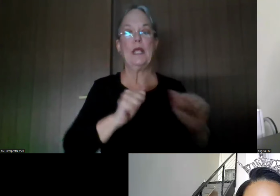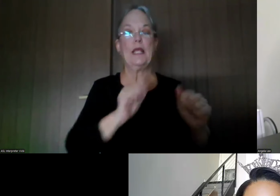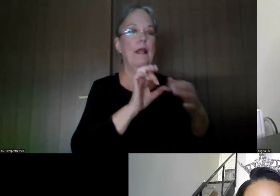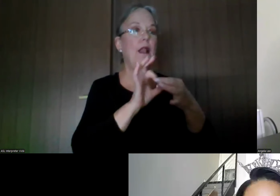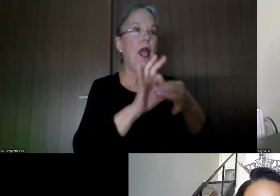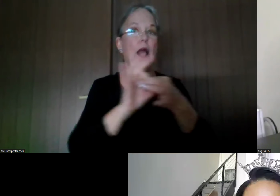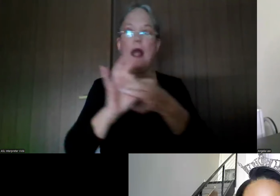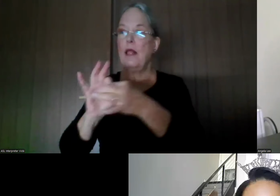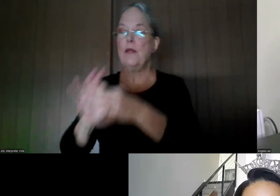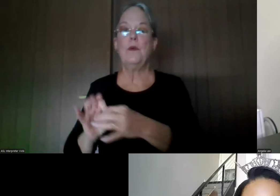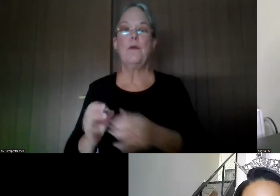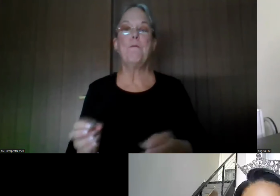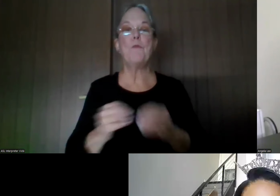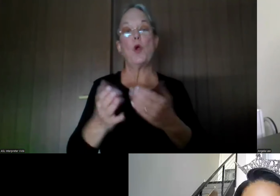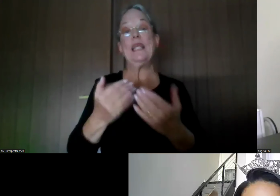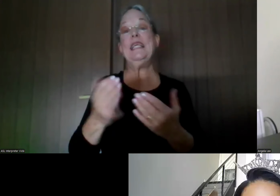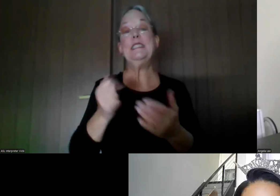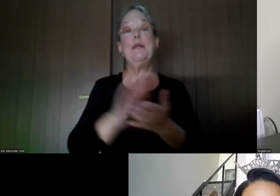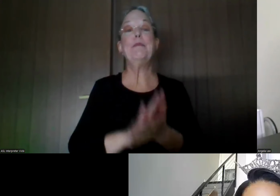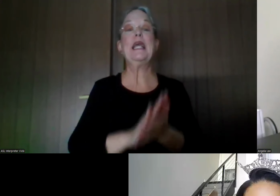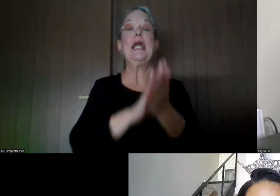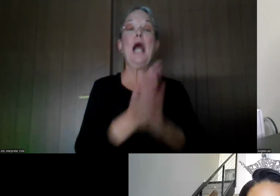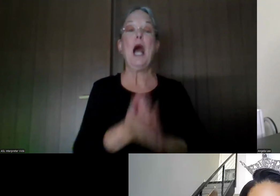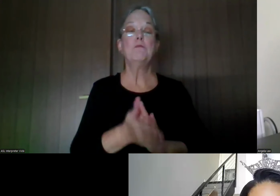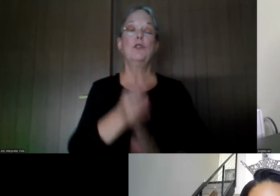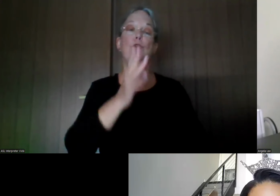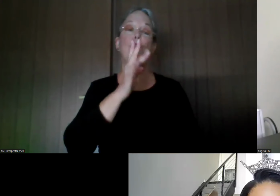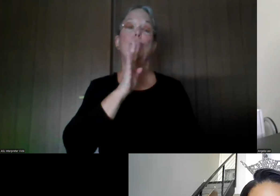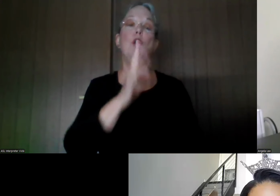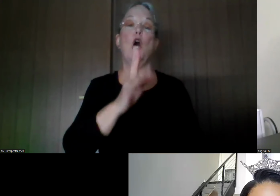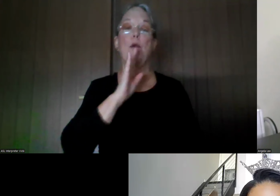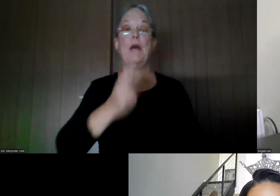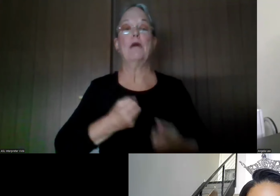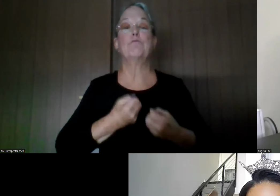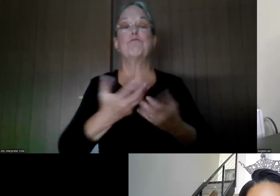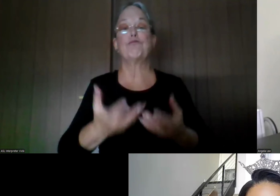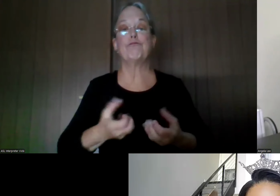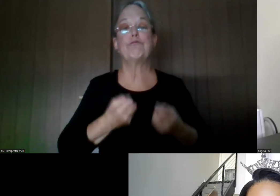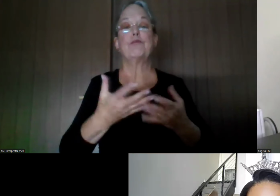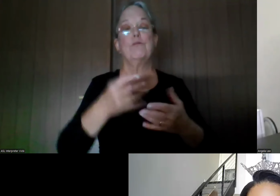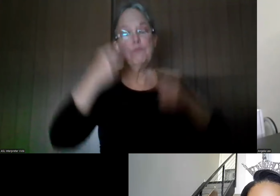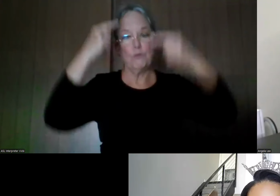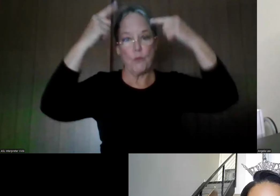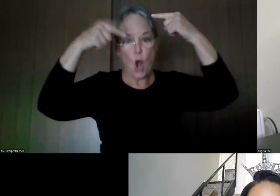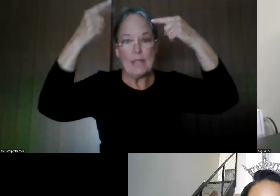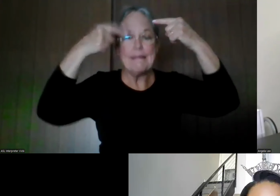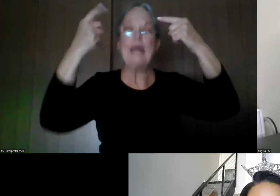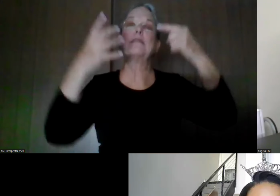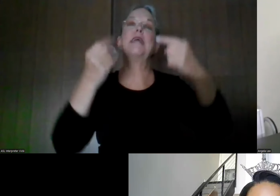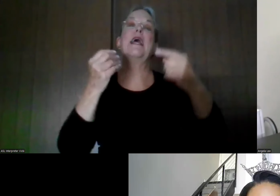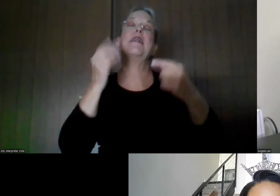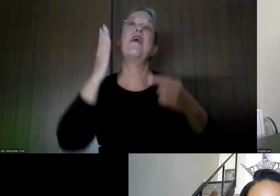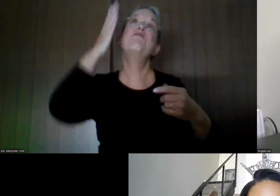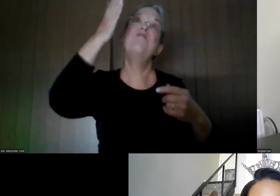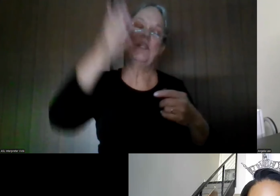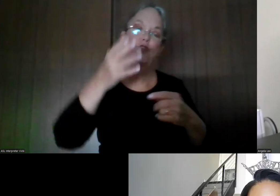the easier something can be to talk about, to process, and to eventually overcome. And that's what